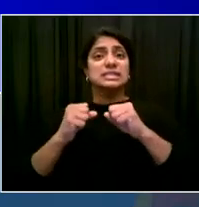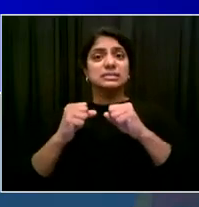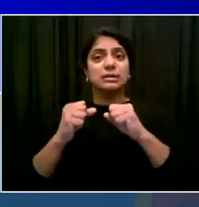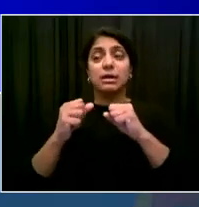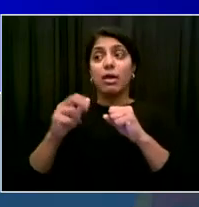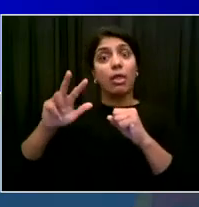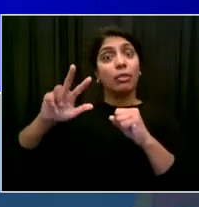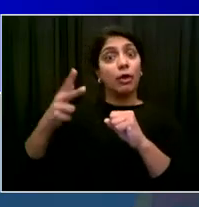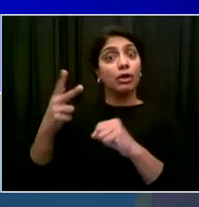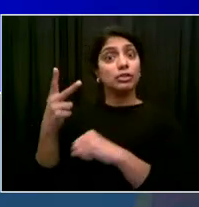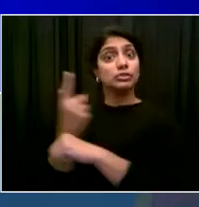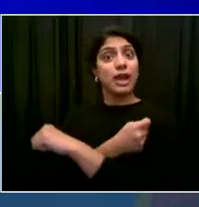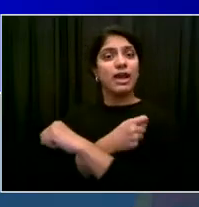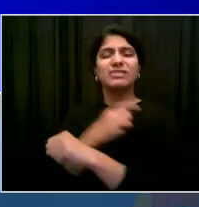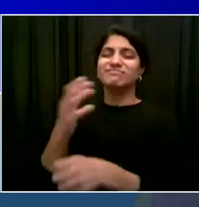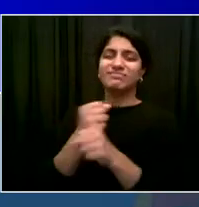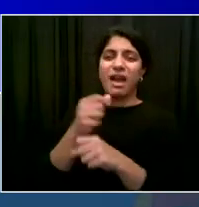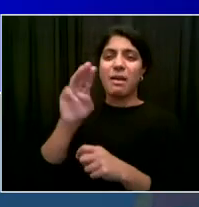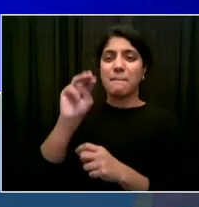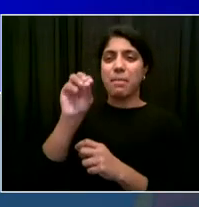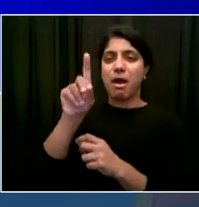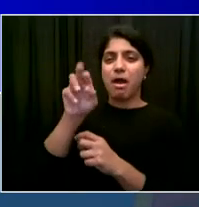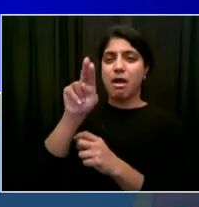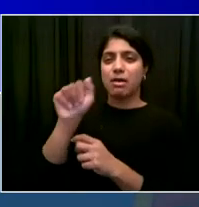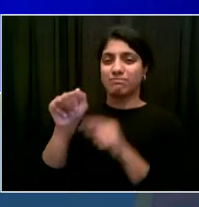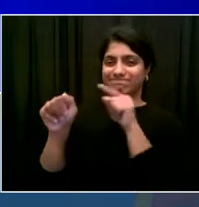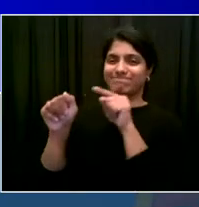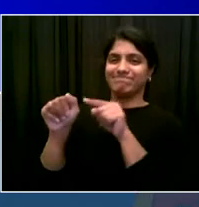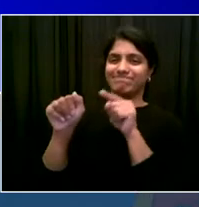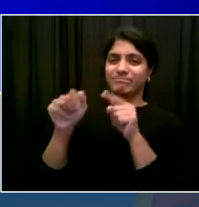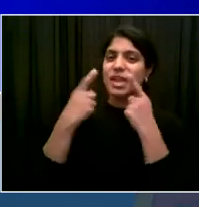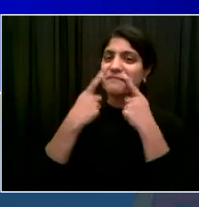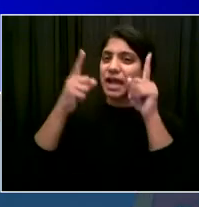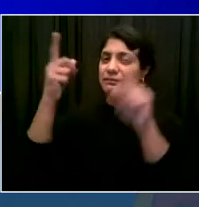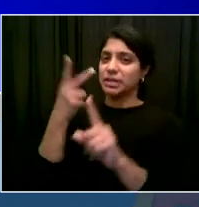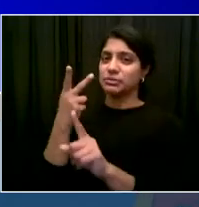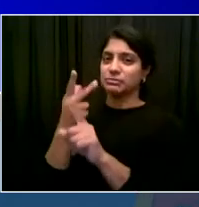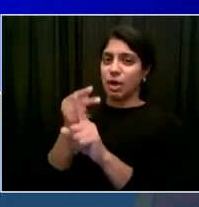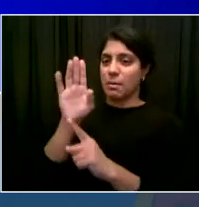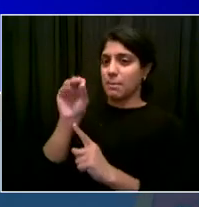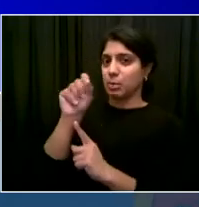boosters. And we're going to make it even better for you with a new